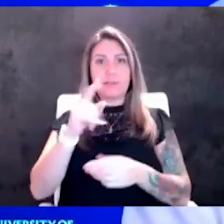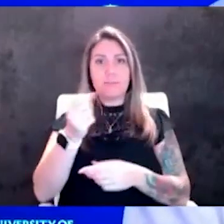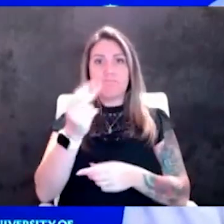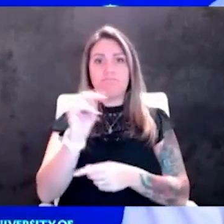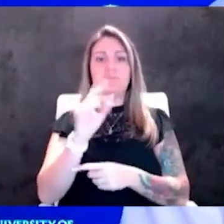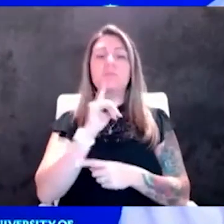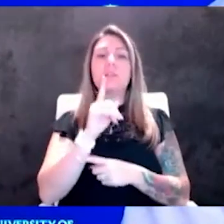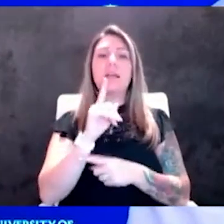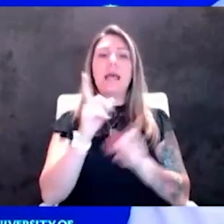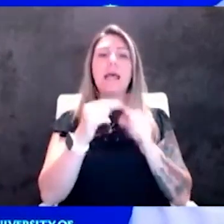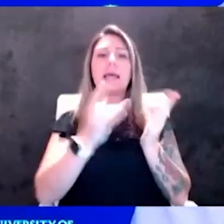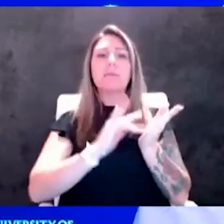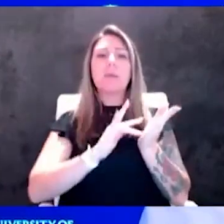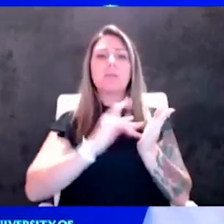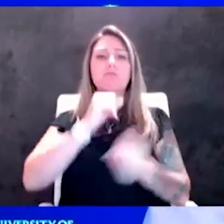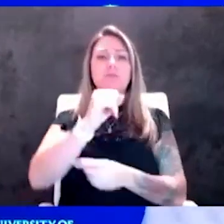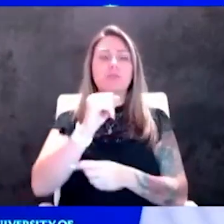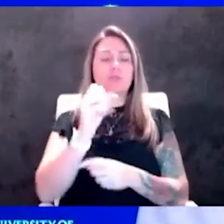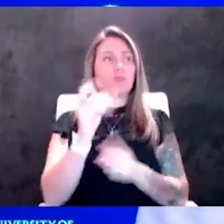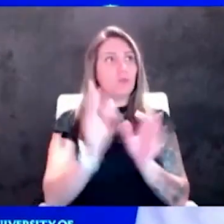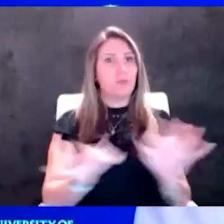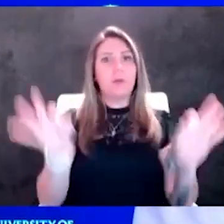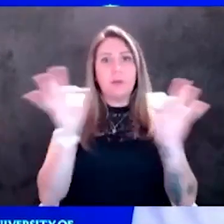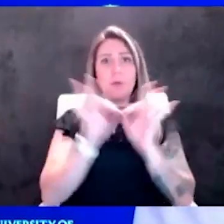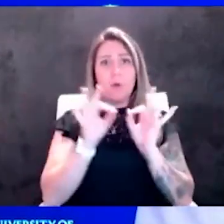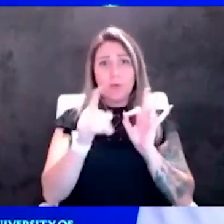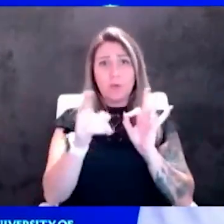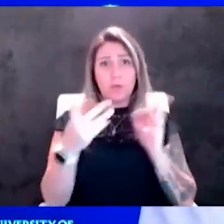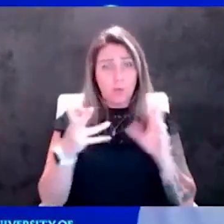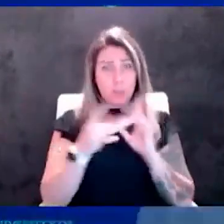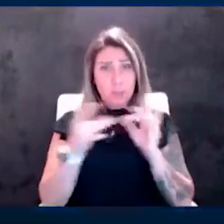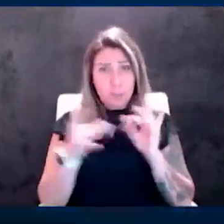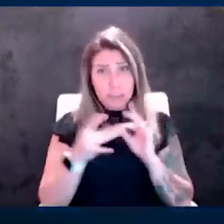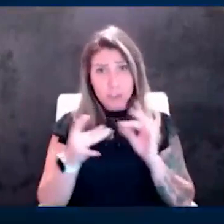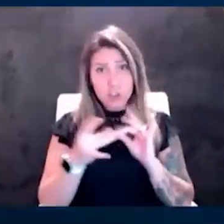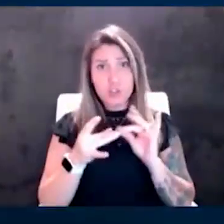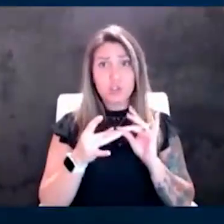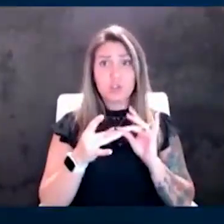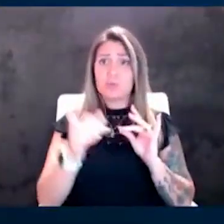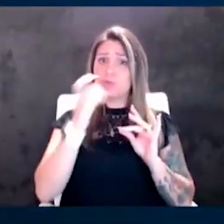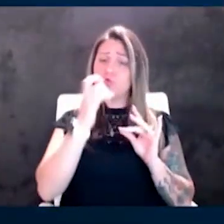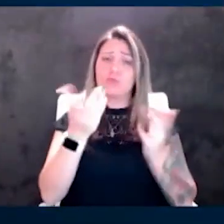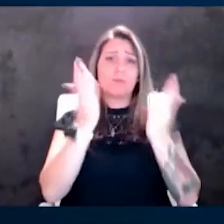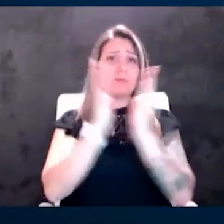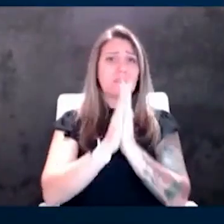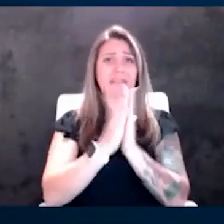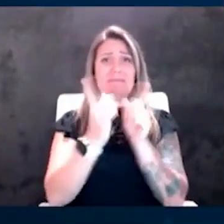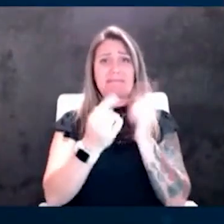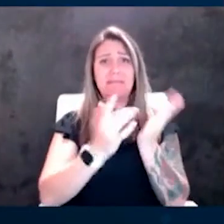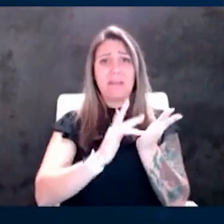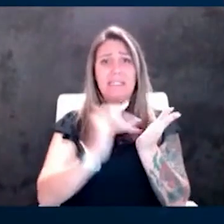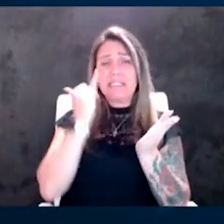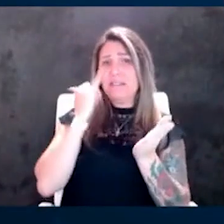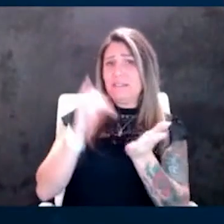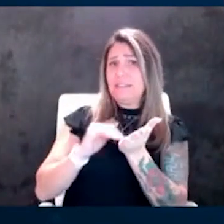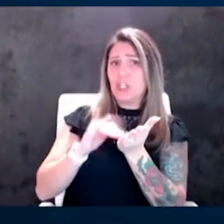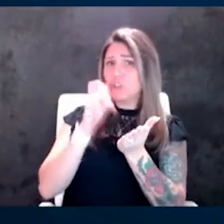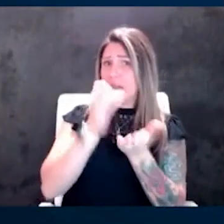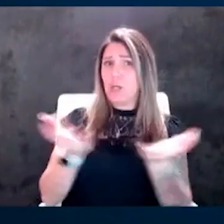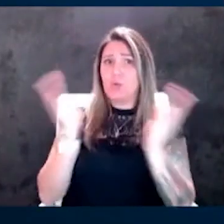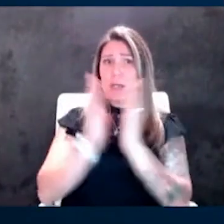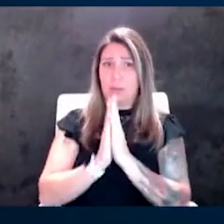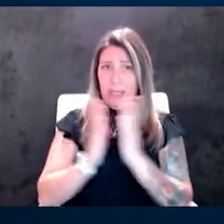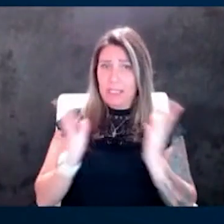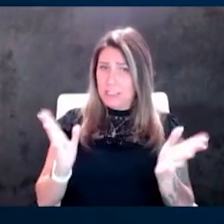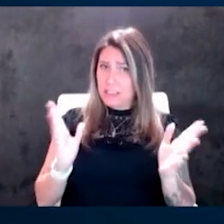antibiotic resistance is so vitally important. You've already mentioned these. So do not request antibiotics if your doctor does not recommend them. We've talked about that.